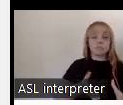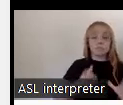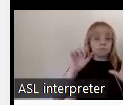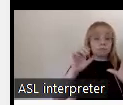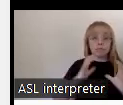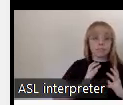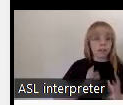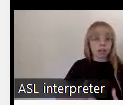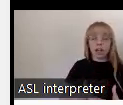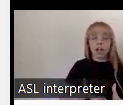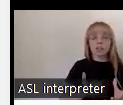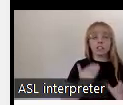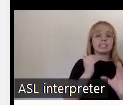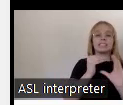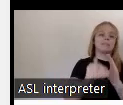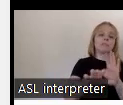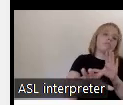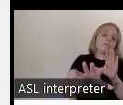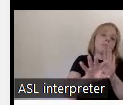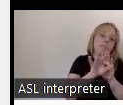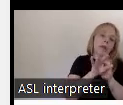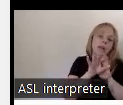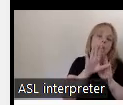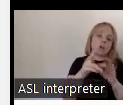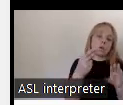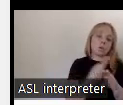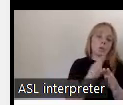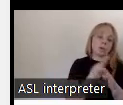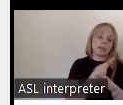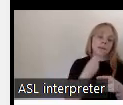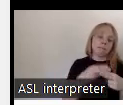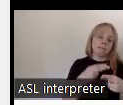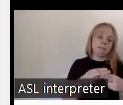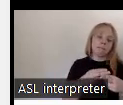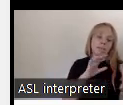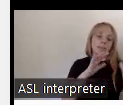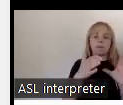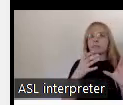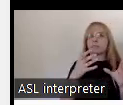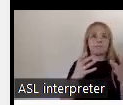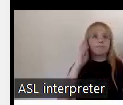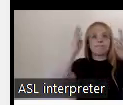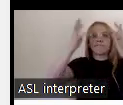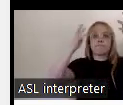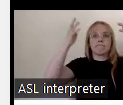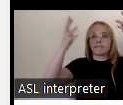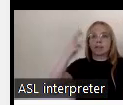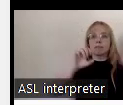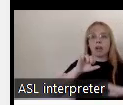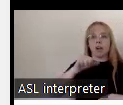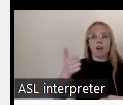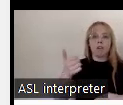email is just what has been chosen to be used as a username versus coming up with some